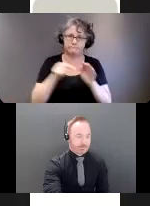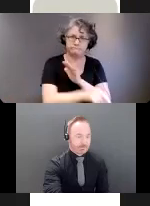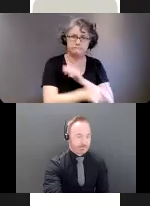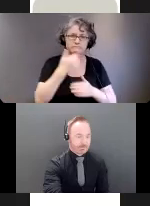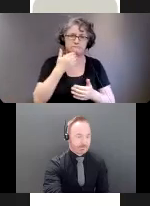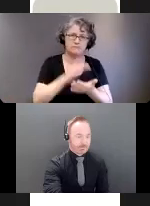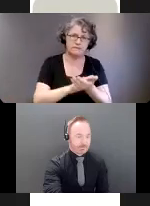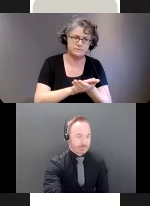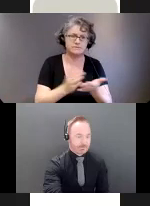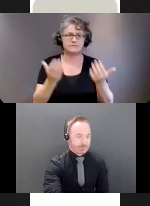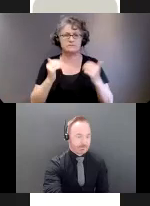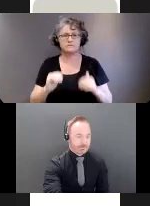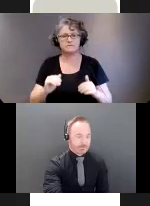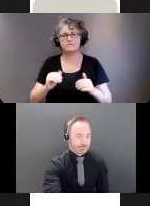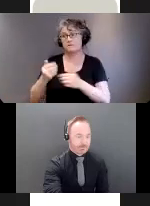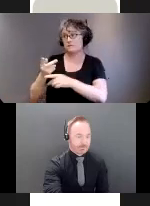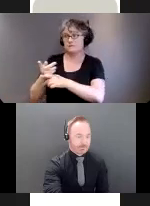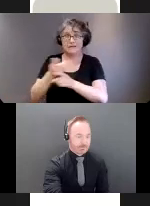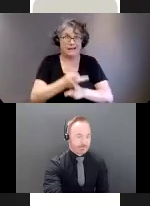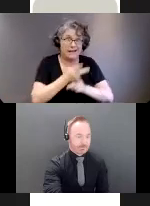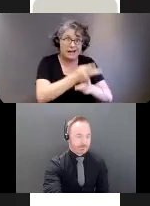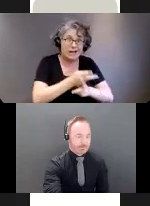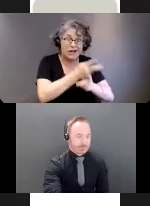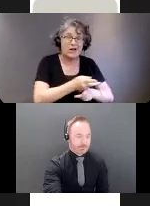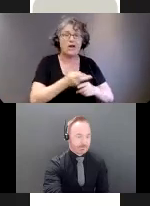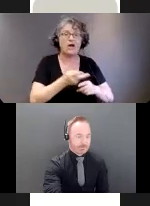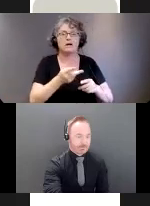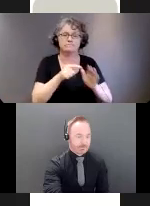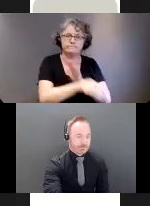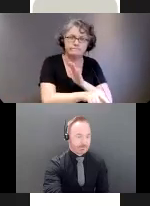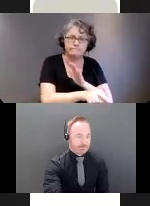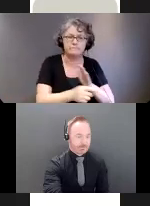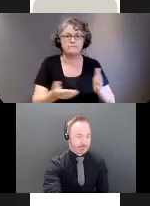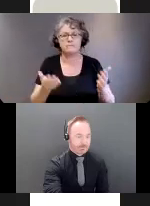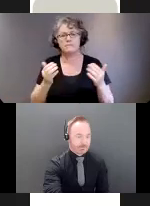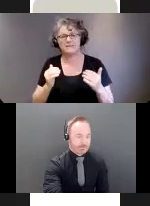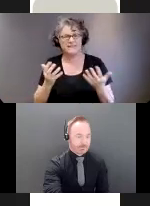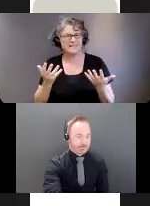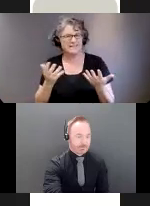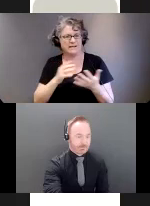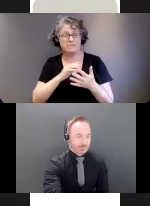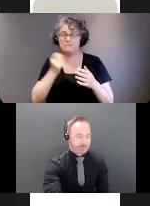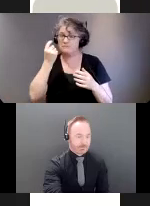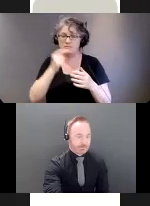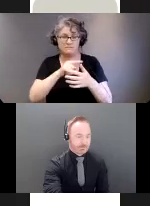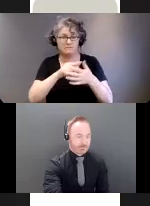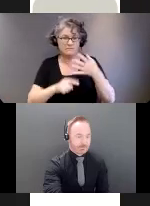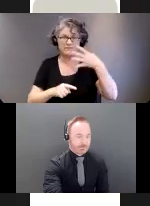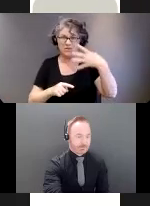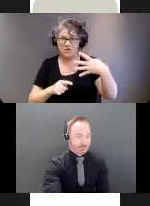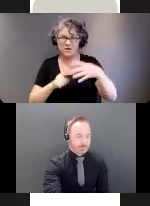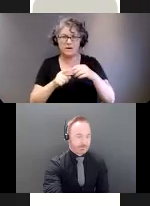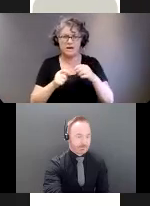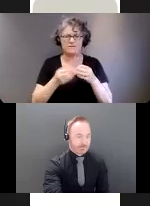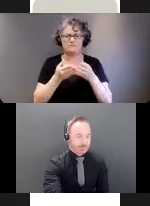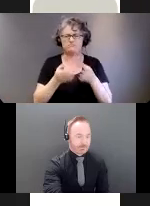caregiver. However, I'll note here that we do have, a really wide range of types of